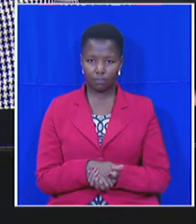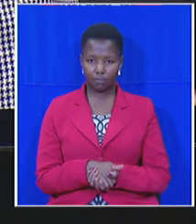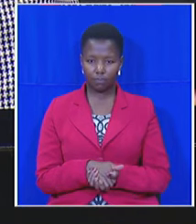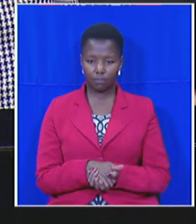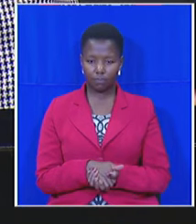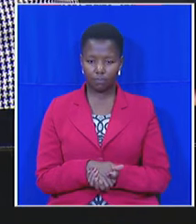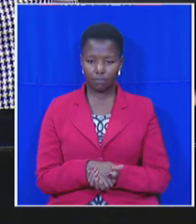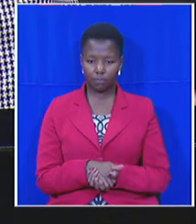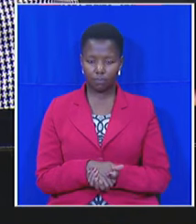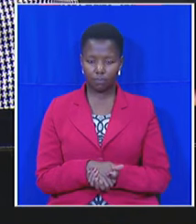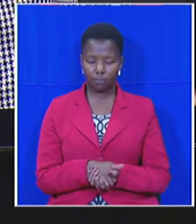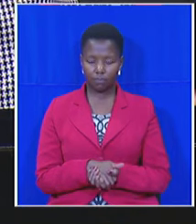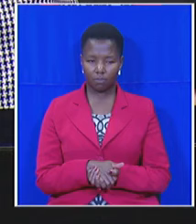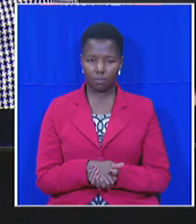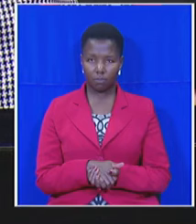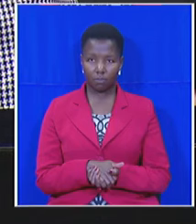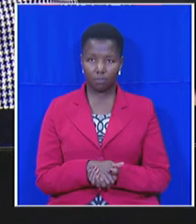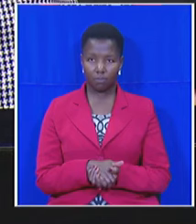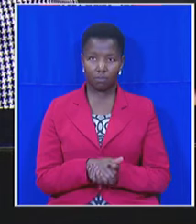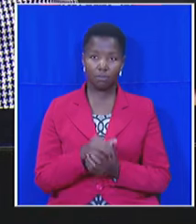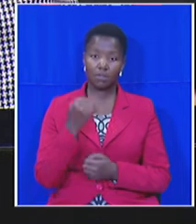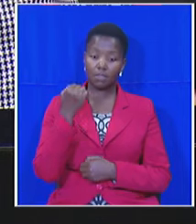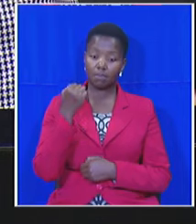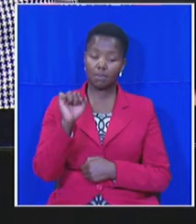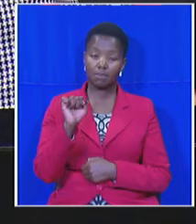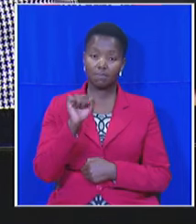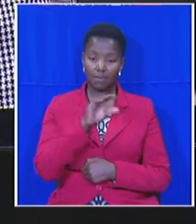put the vote again. Are there any objections?